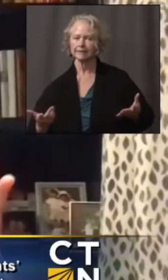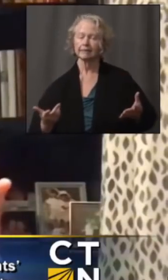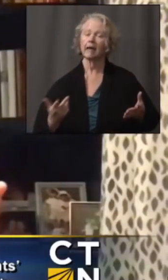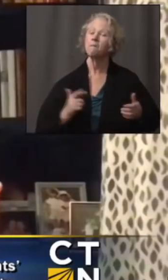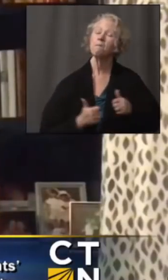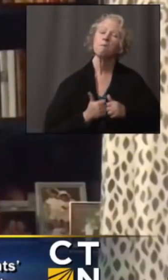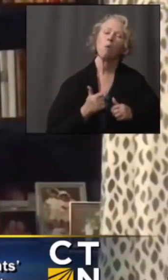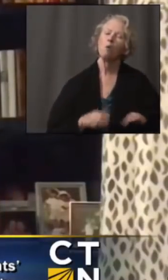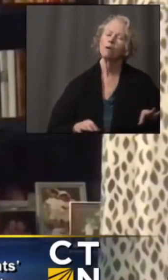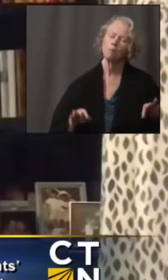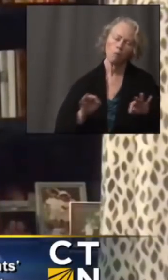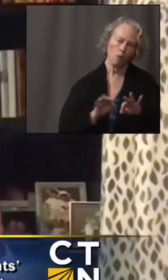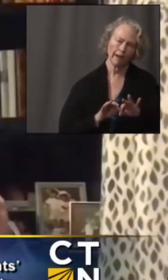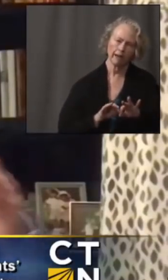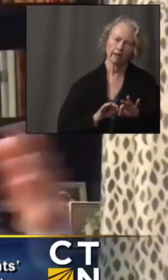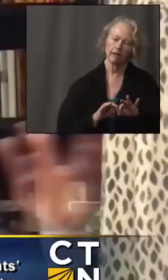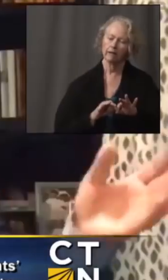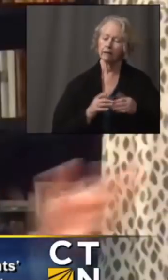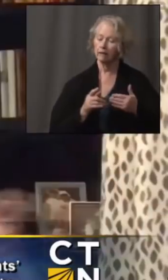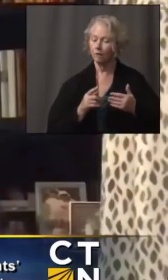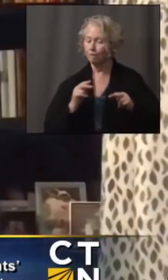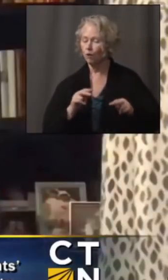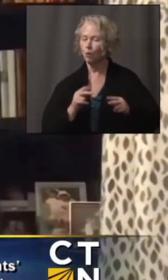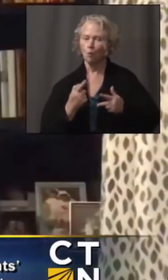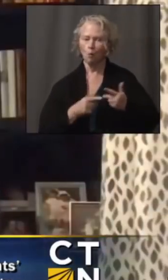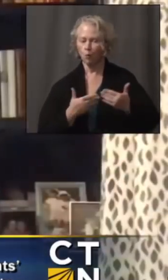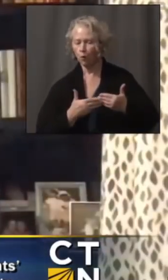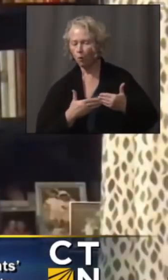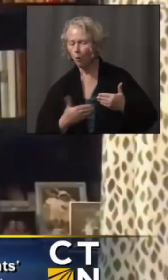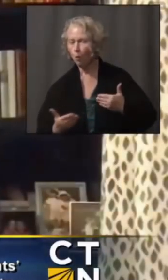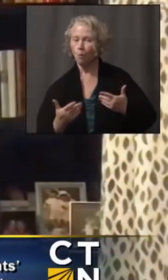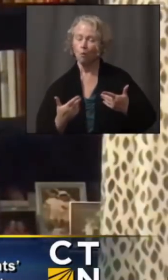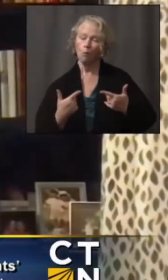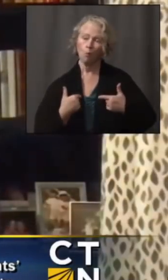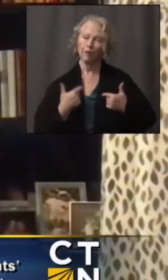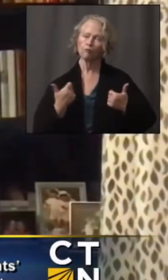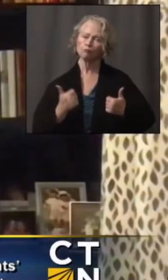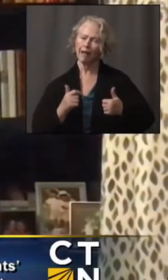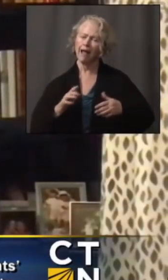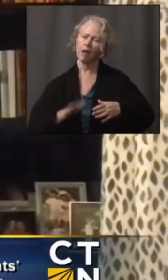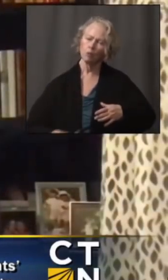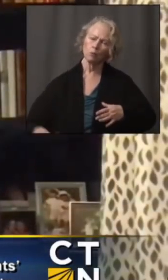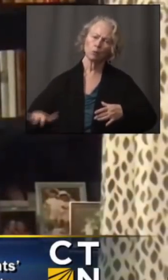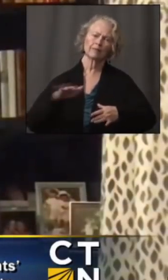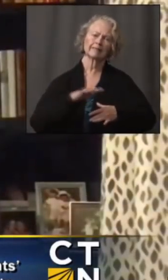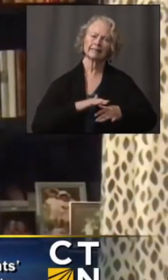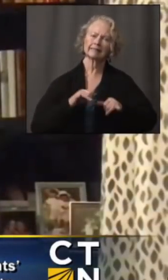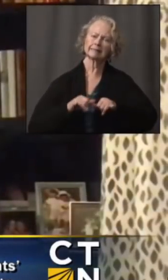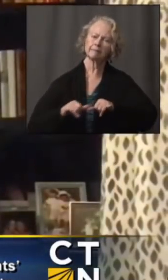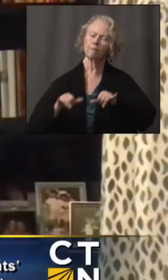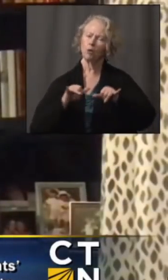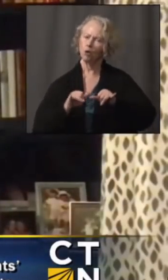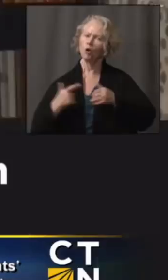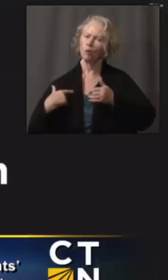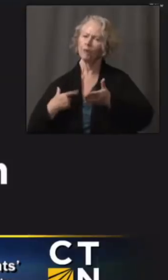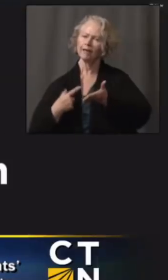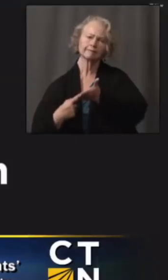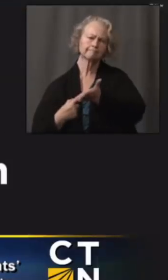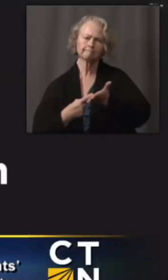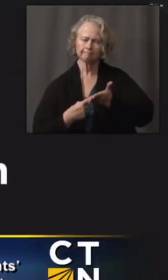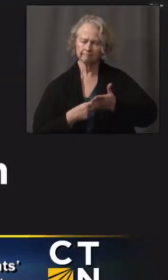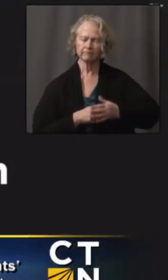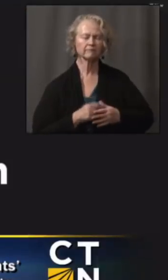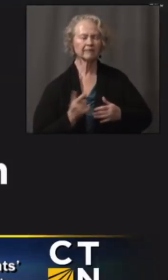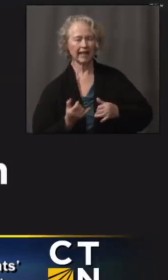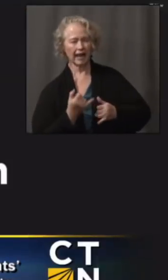most important is what we do going forward. I think we're going to try and do boldly on a regional basis if we have to. And then last thing